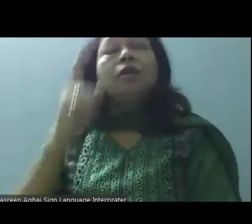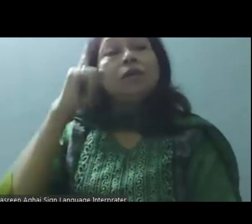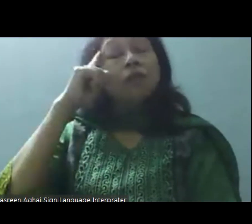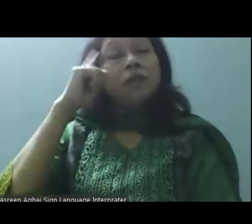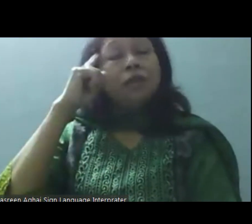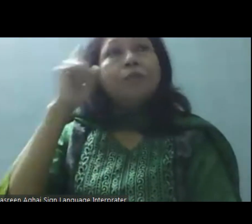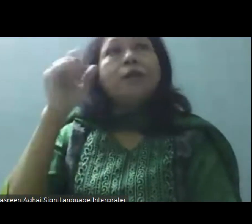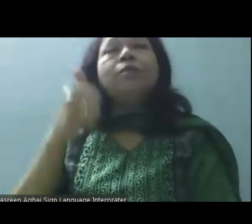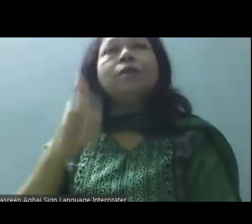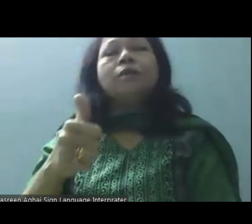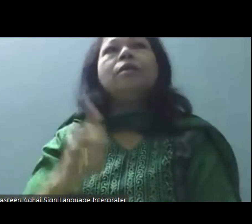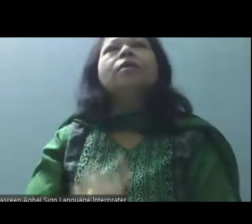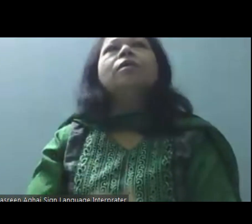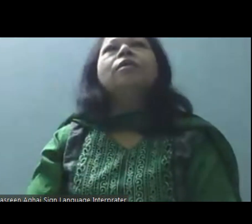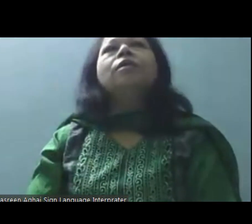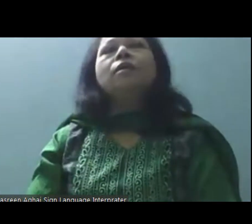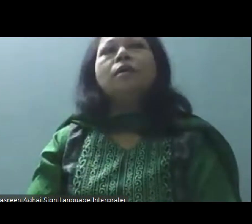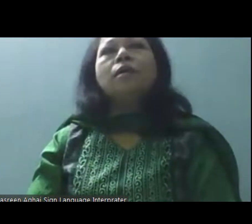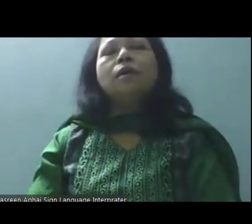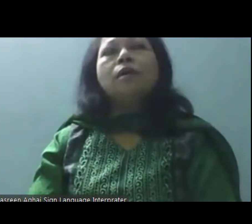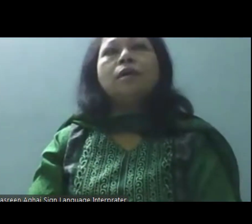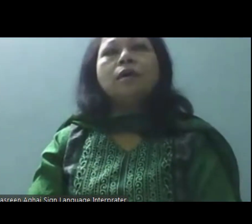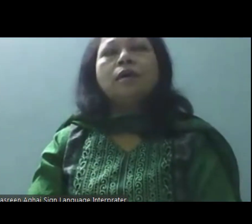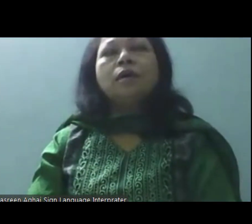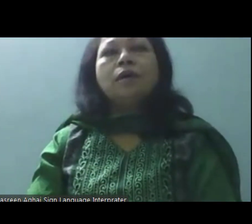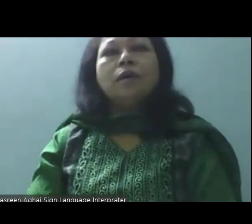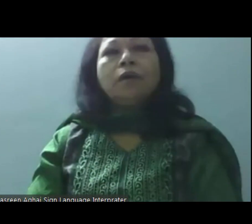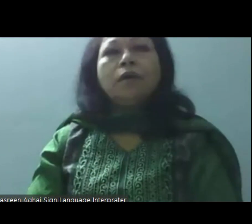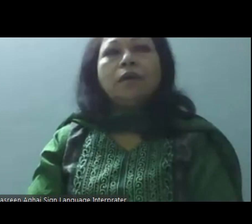me surmount many